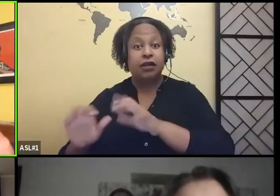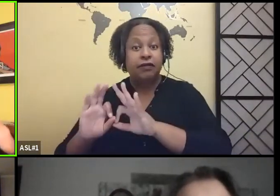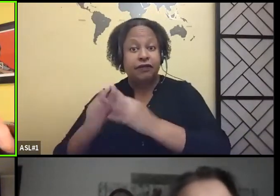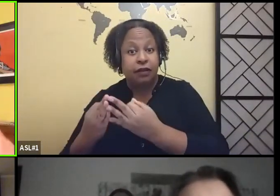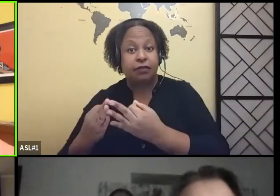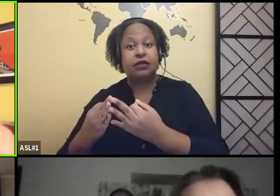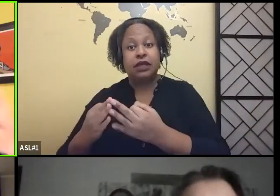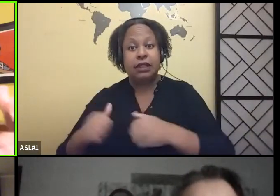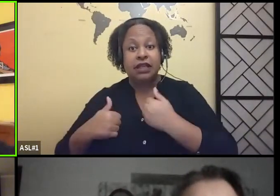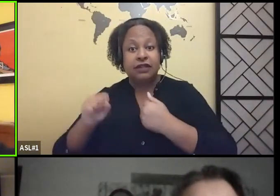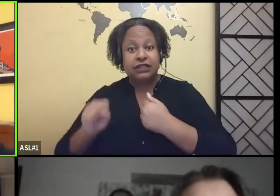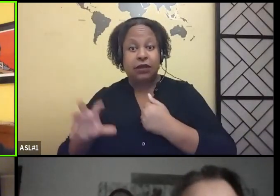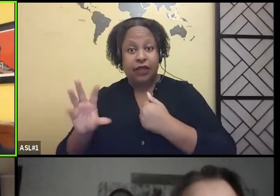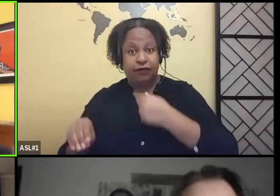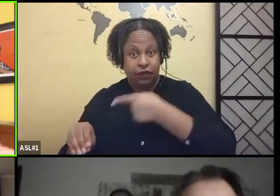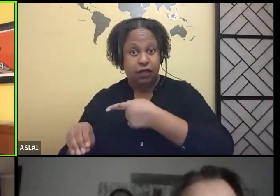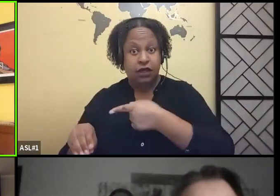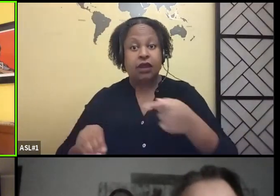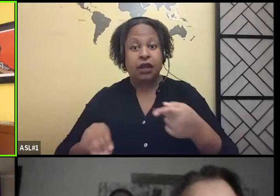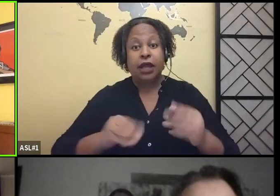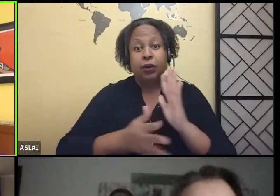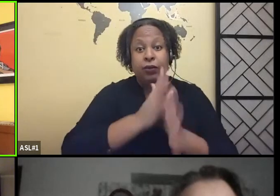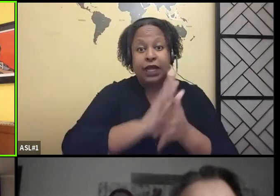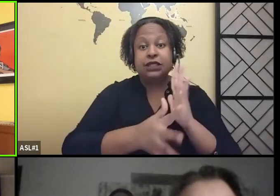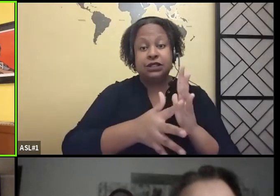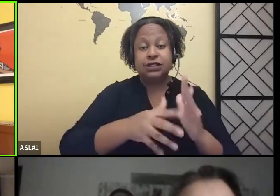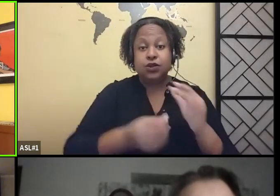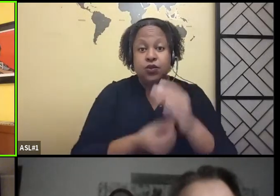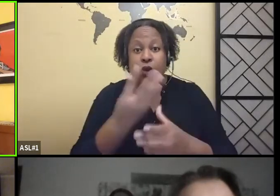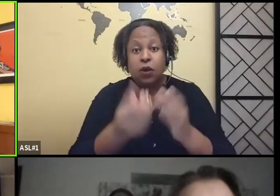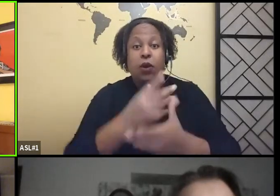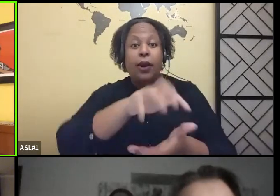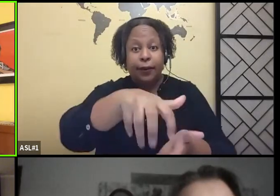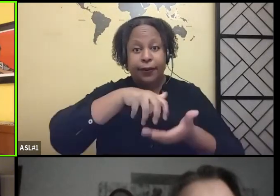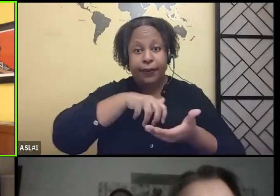Africa is making a reality.